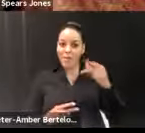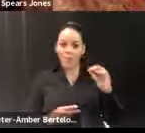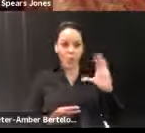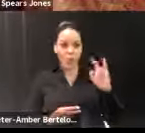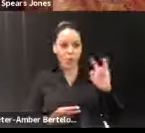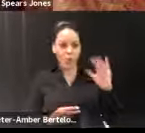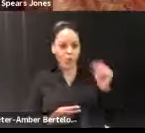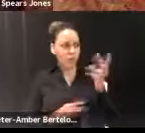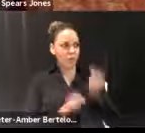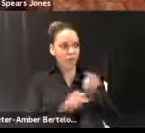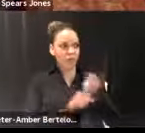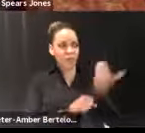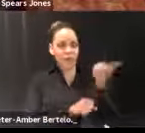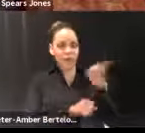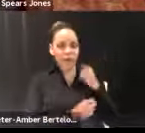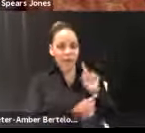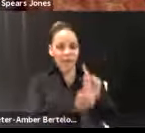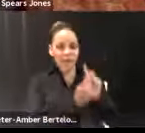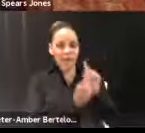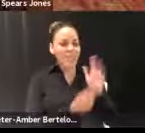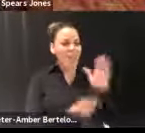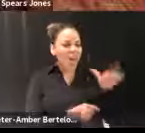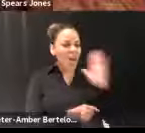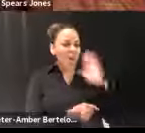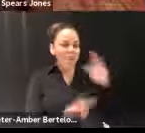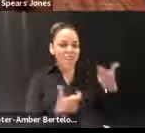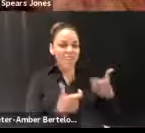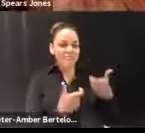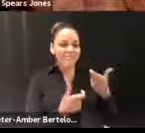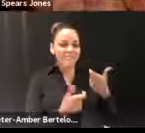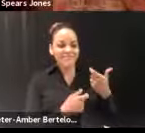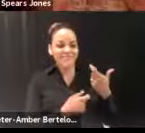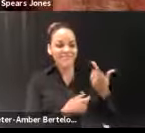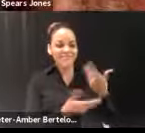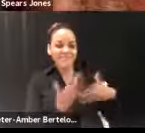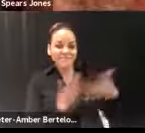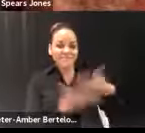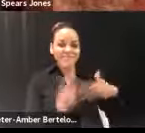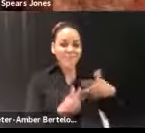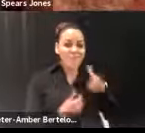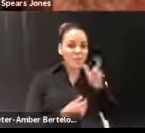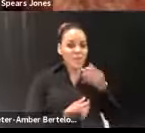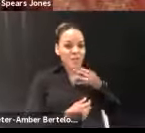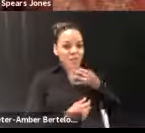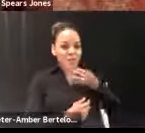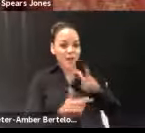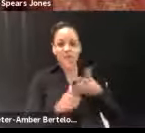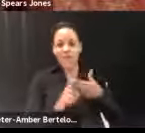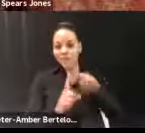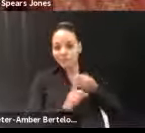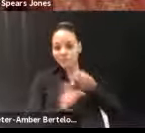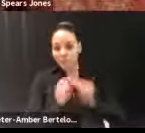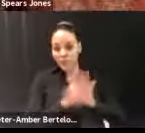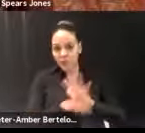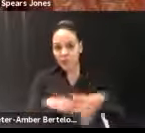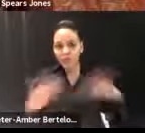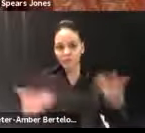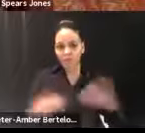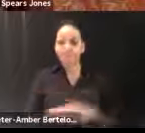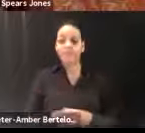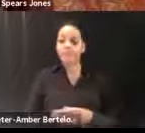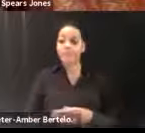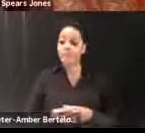ago and we said, oh, we'll have cocktails soon. And then, well, shall we have cocktails